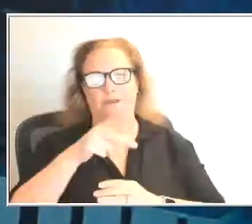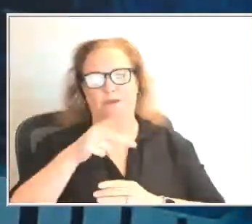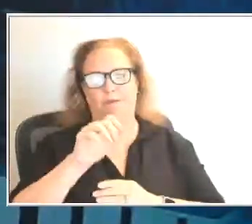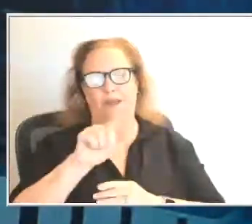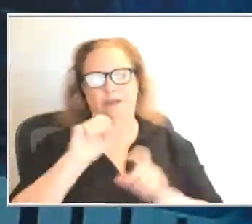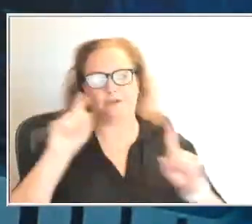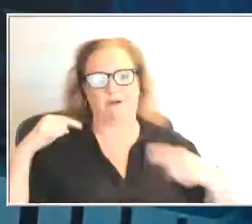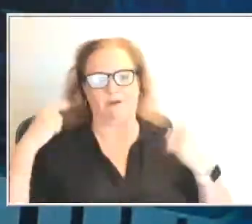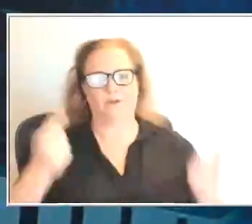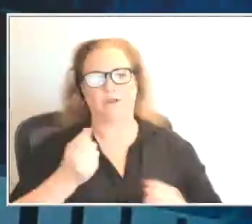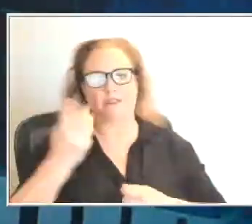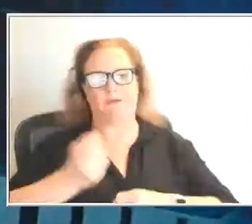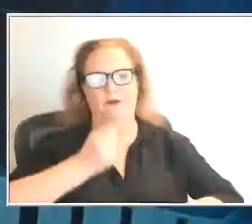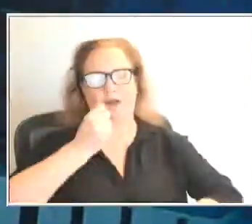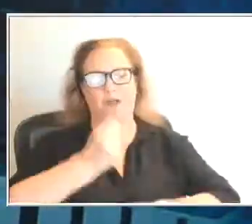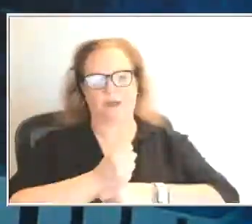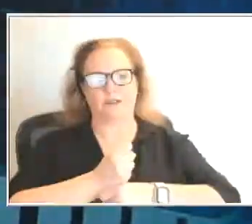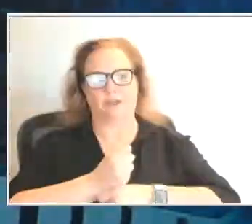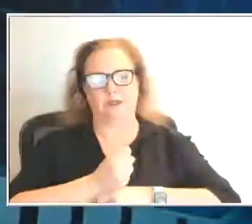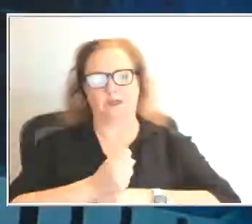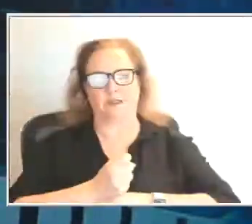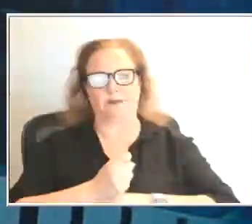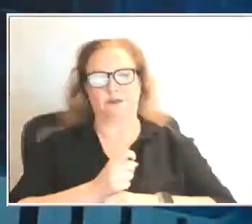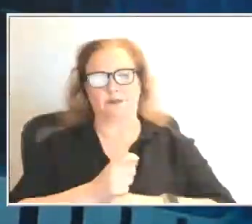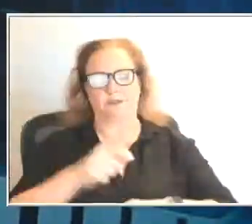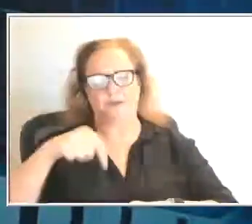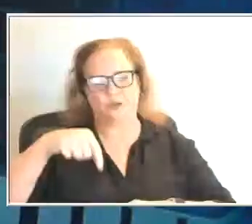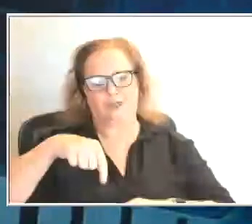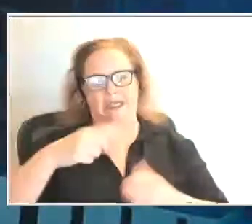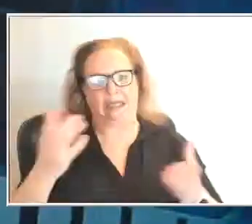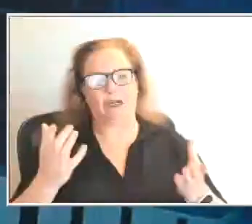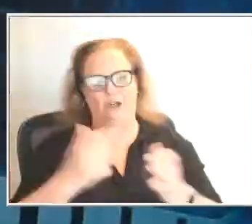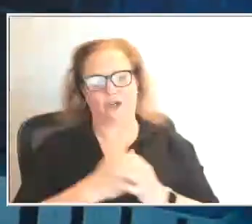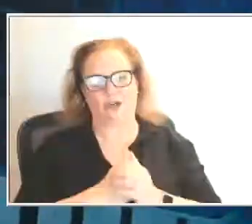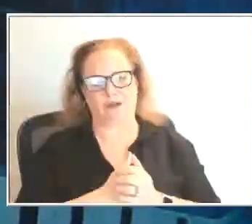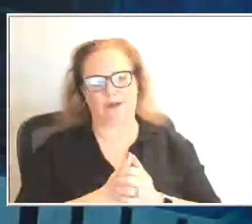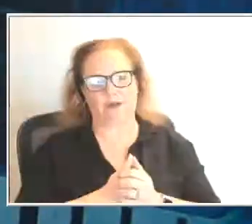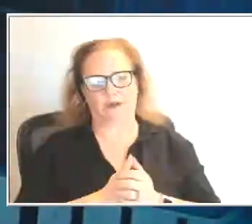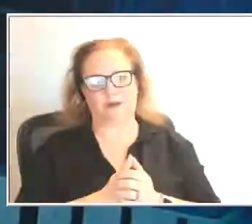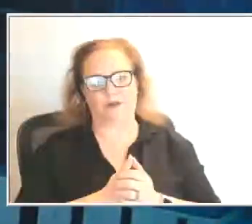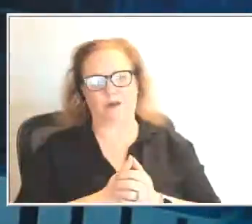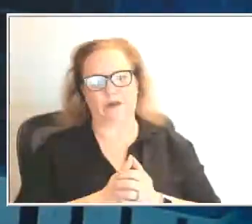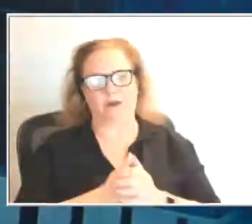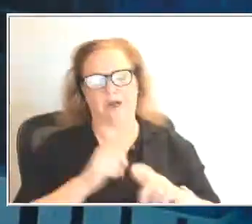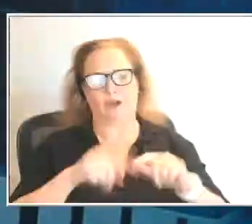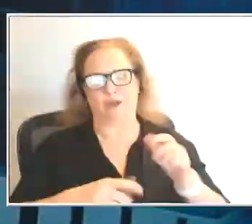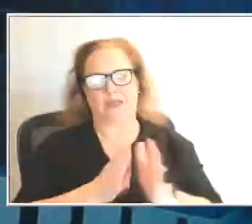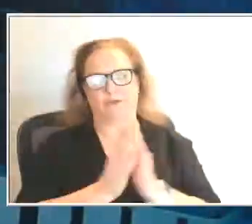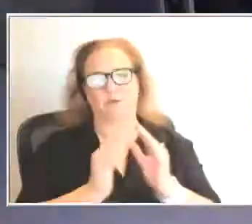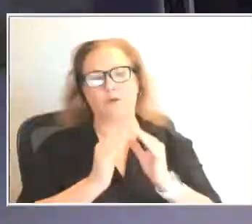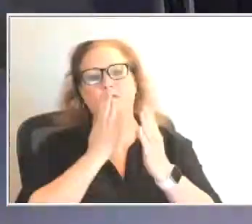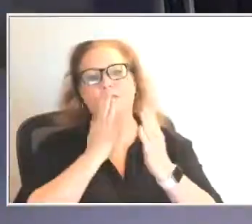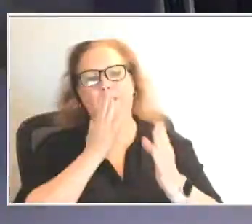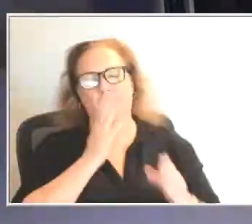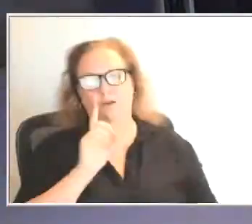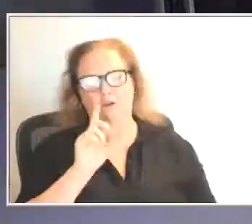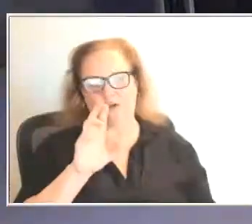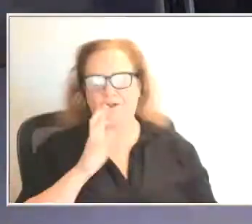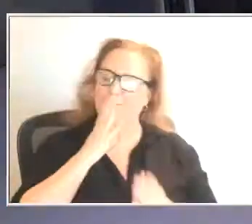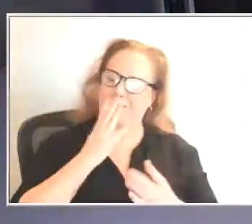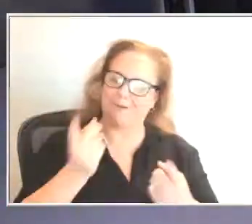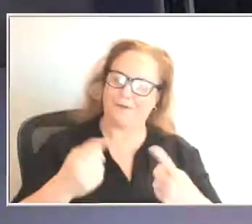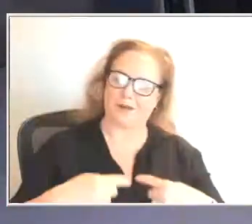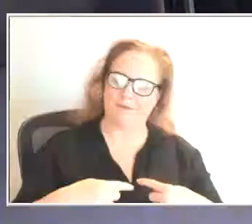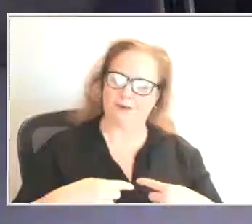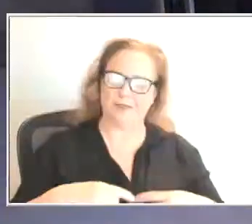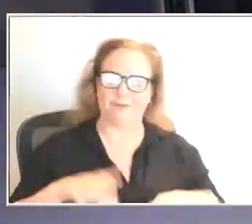years, but to be able to do it in this forum is, I couldn't ask for more. Thank you, Doctor. Thank you for being here. It's been